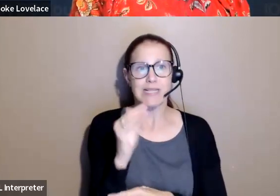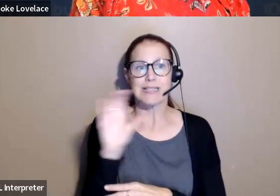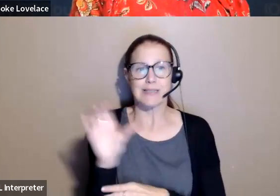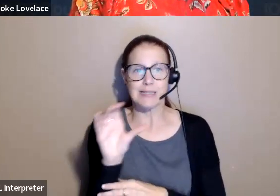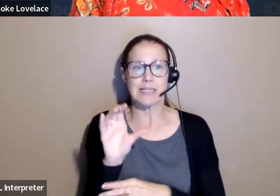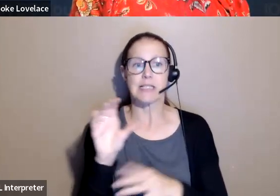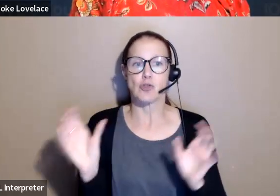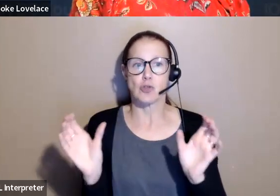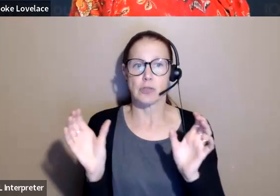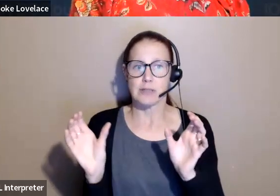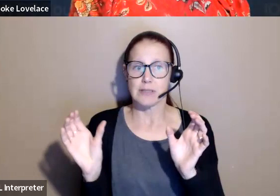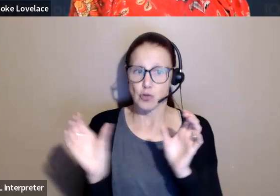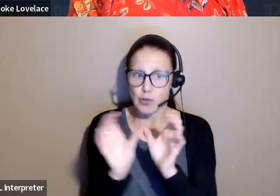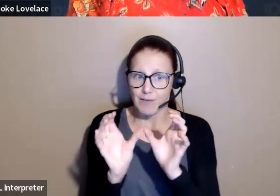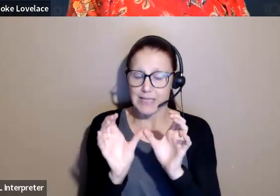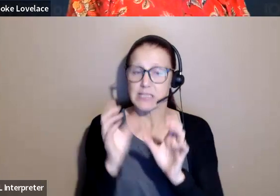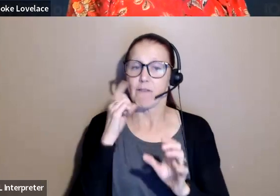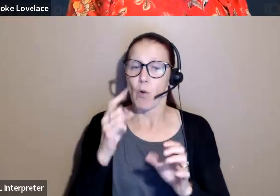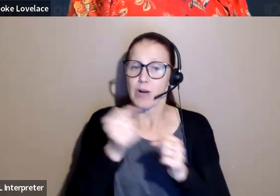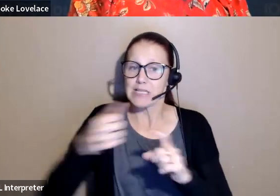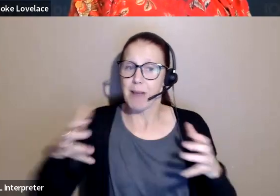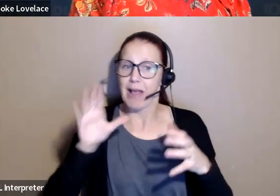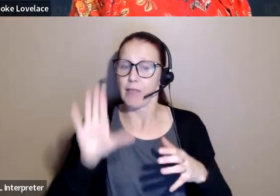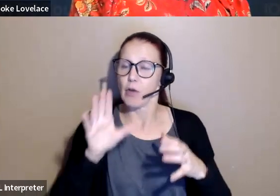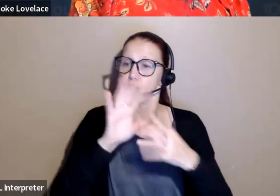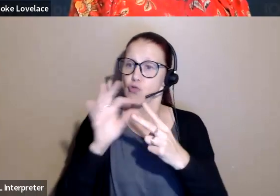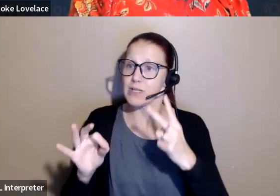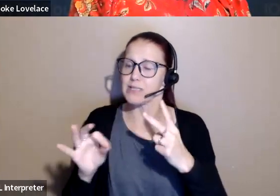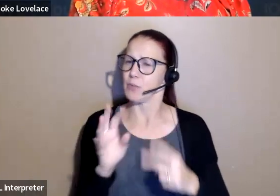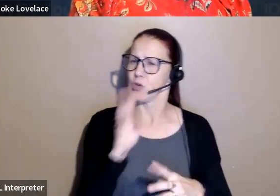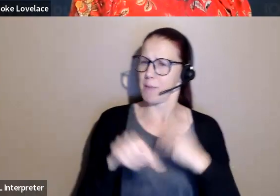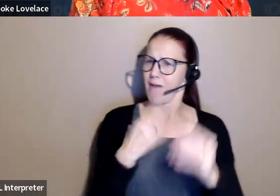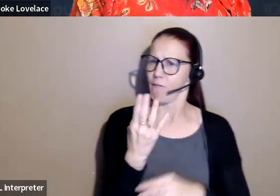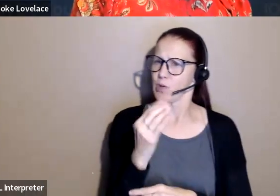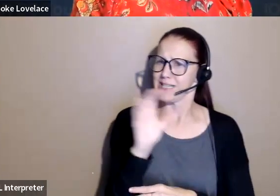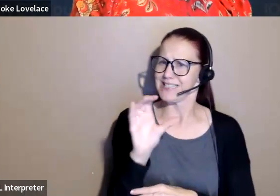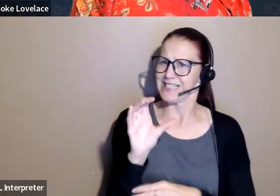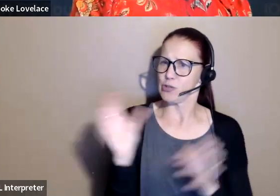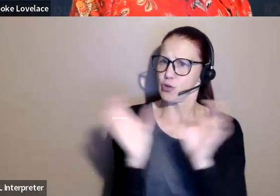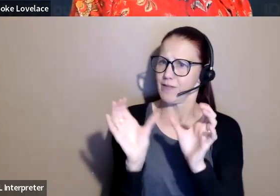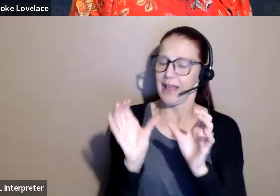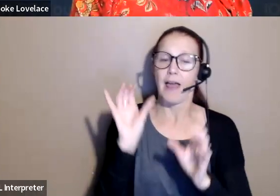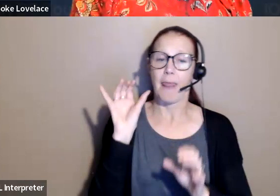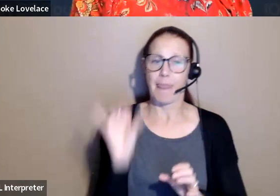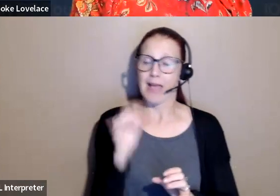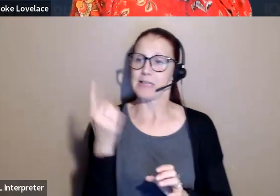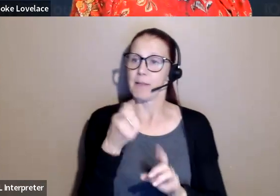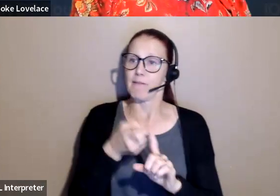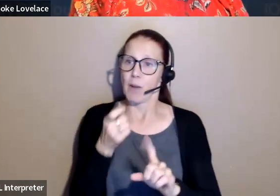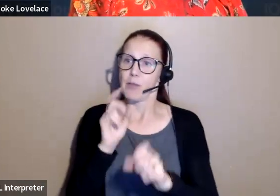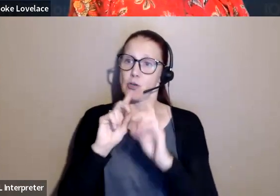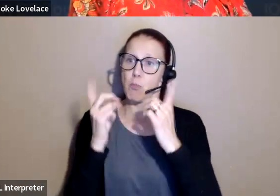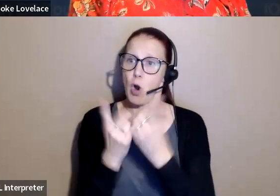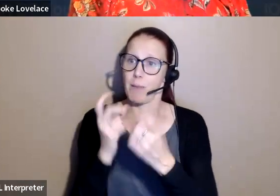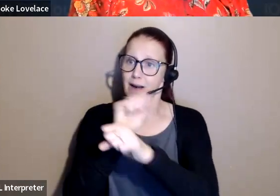their choices and options for people. And when we're talking about 14C certificates, that's something that the Department of Labor